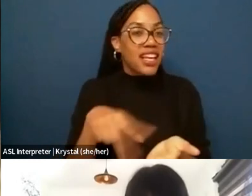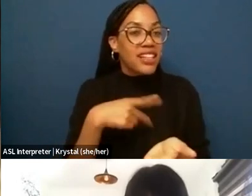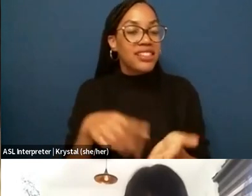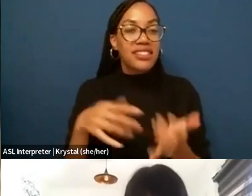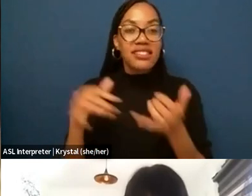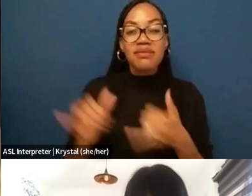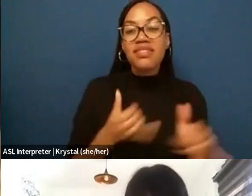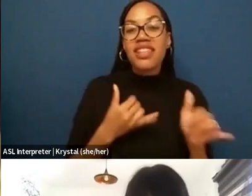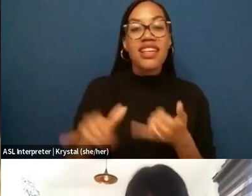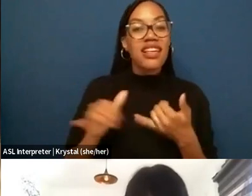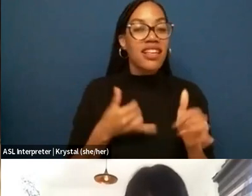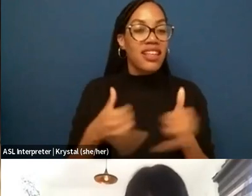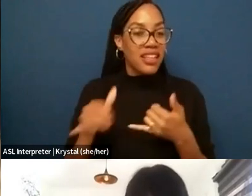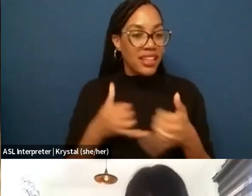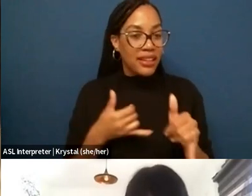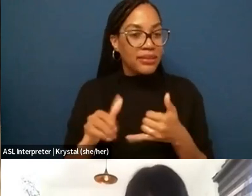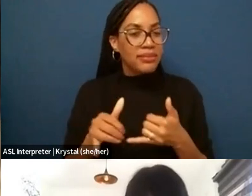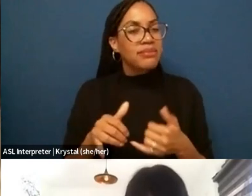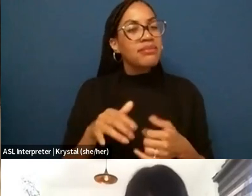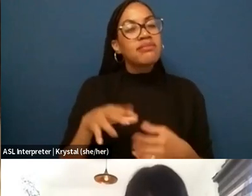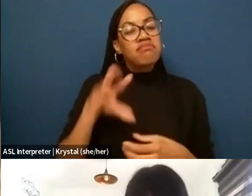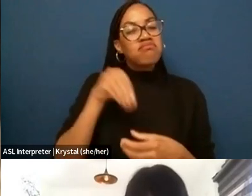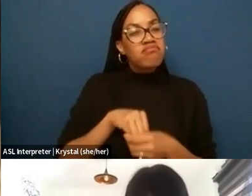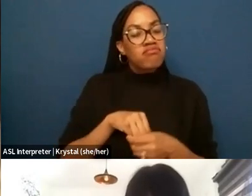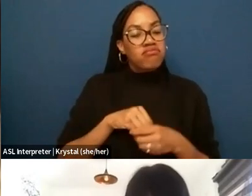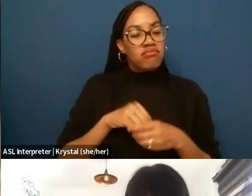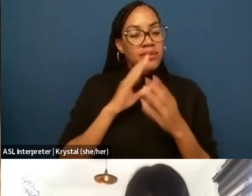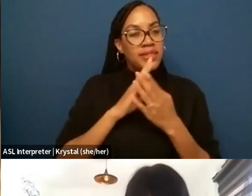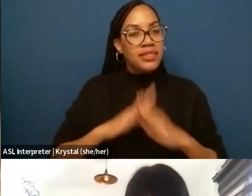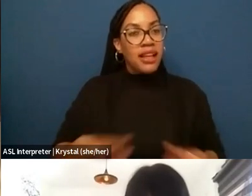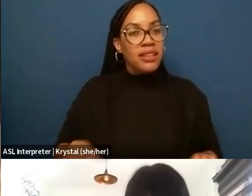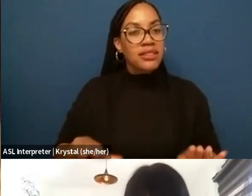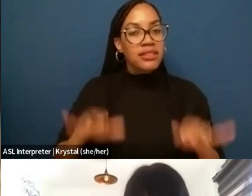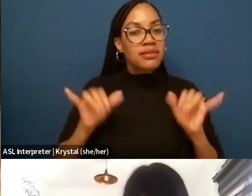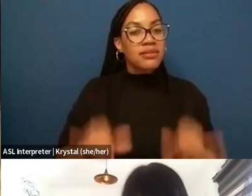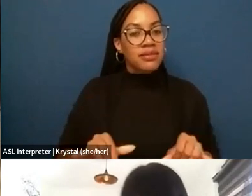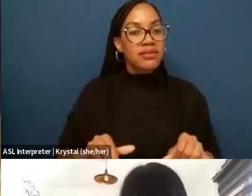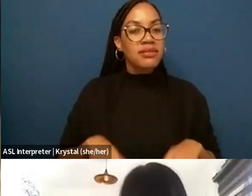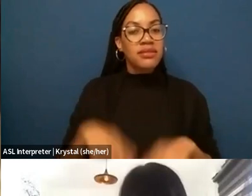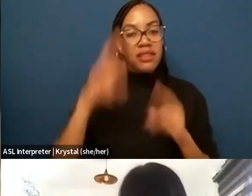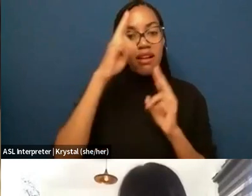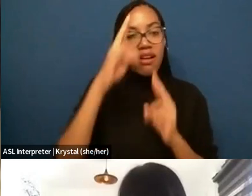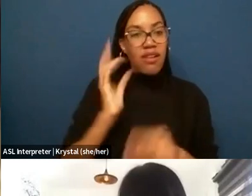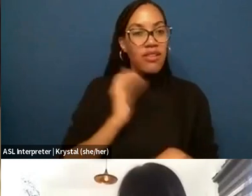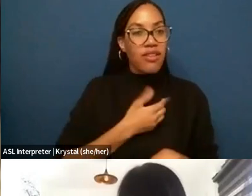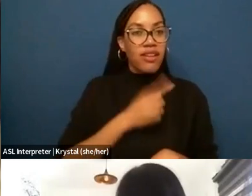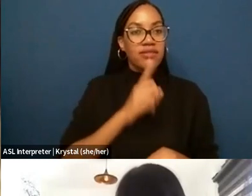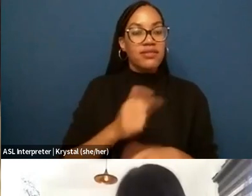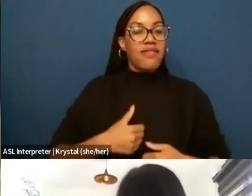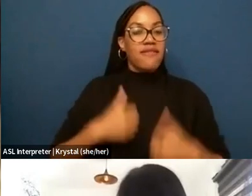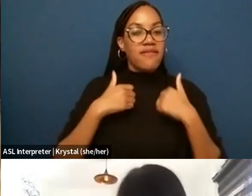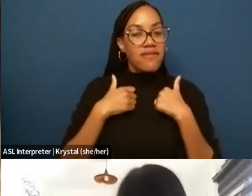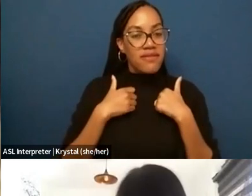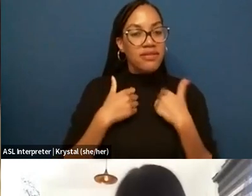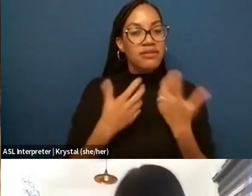our realities and our inherent dignity. We take space, we connect, we transform, we heal, we